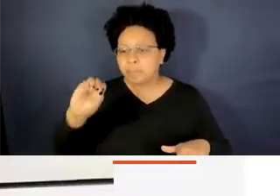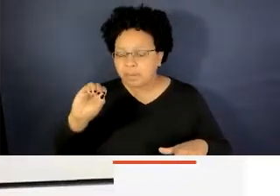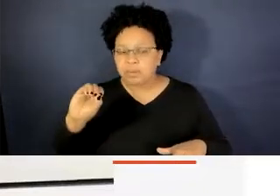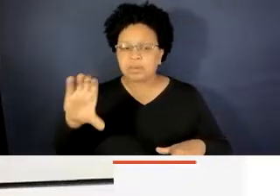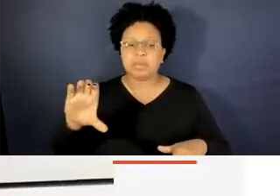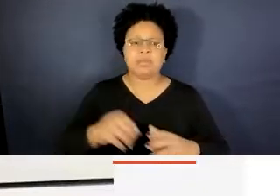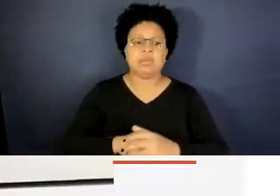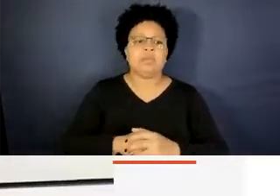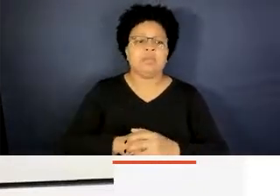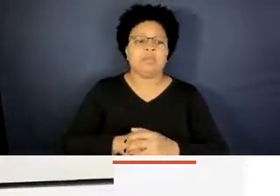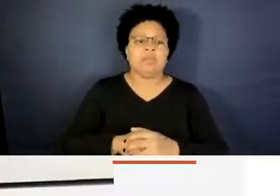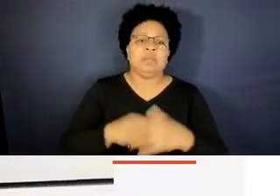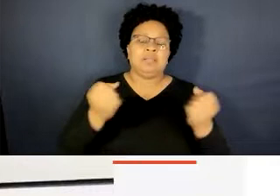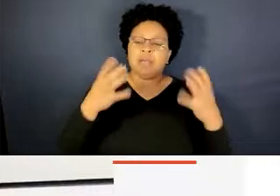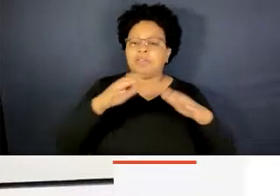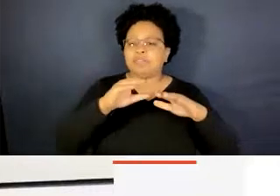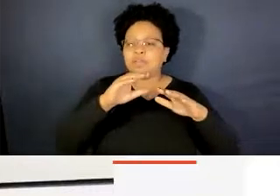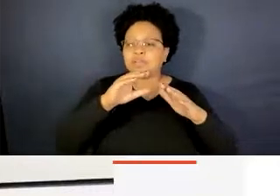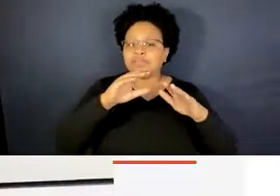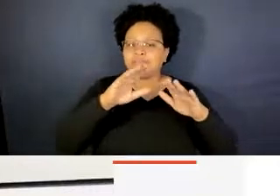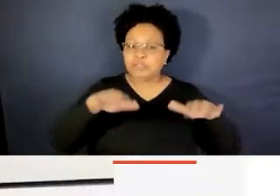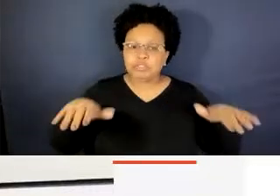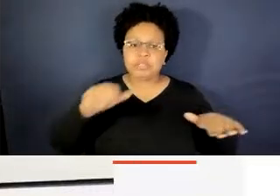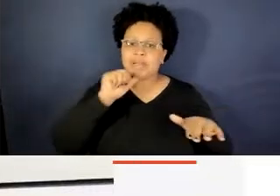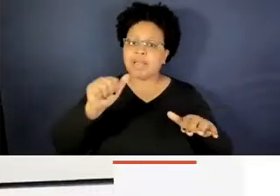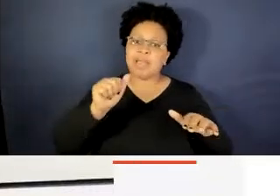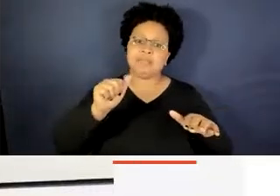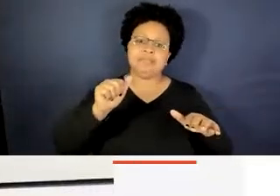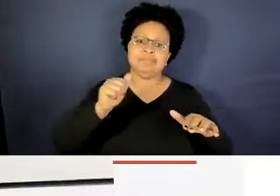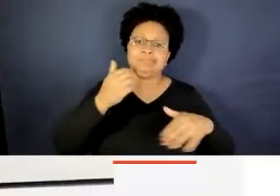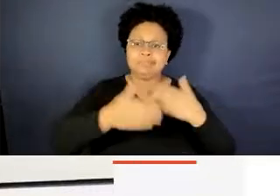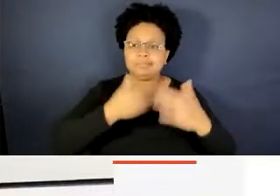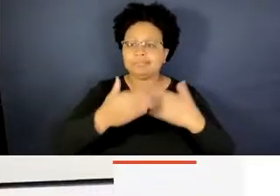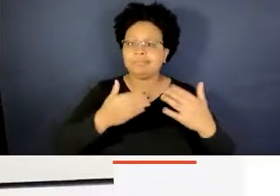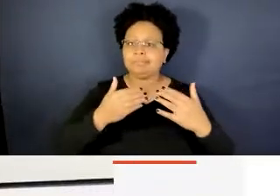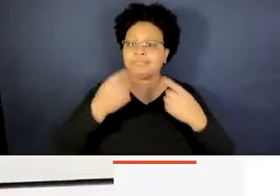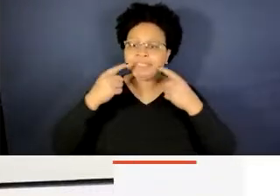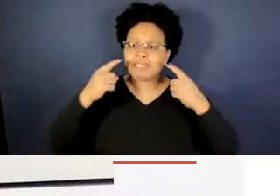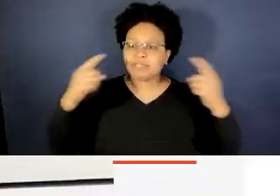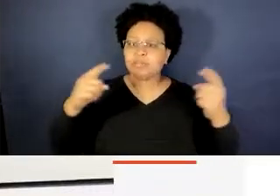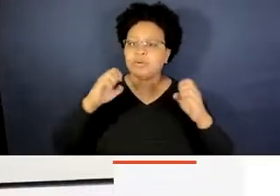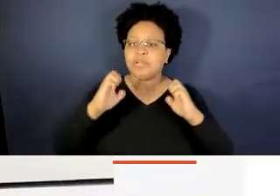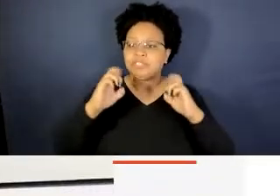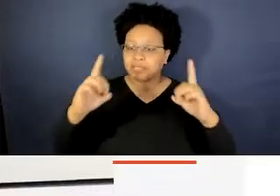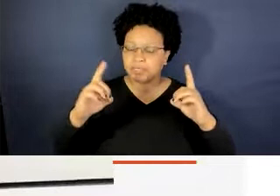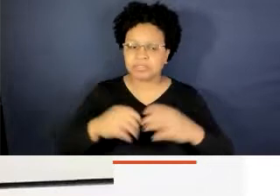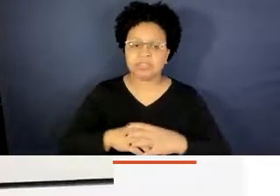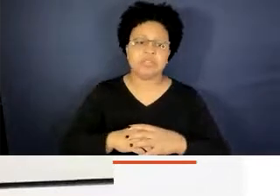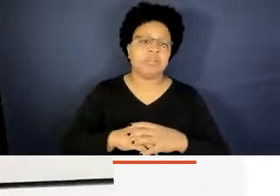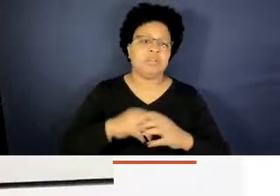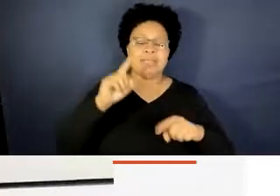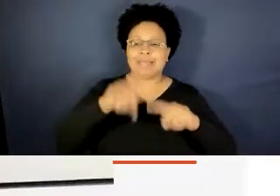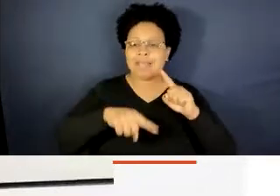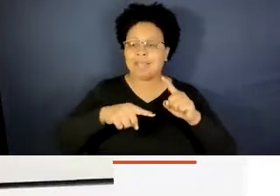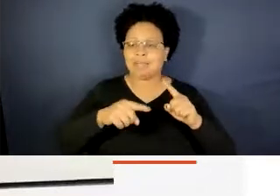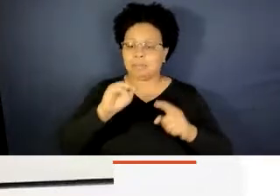well academically and having some severe dysregulation, not being able to manage their moods. And so as a result, it turns